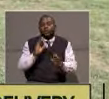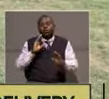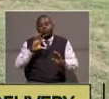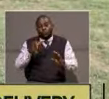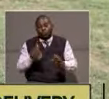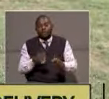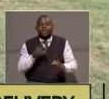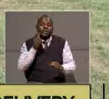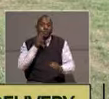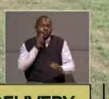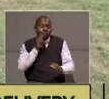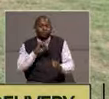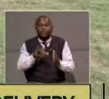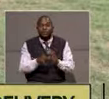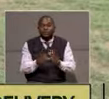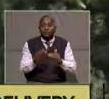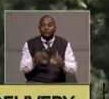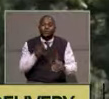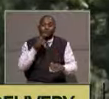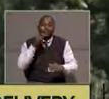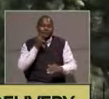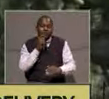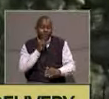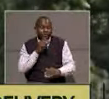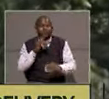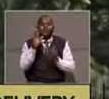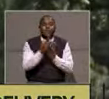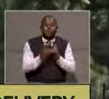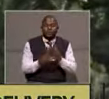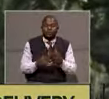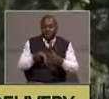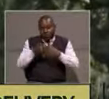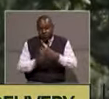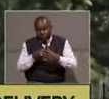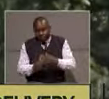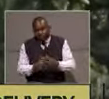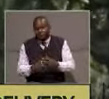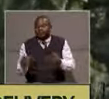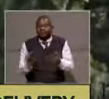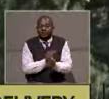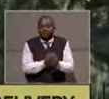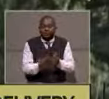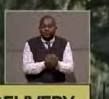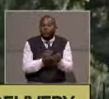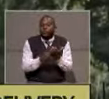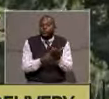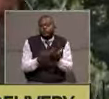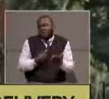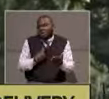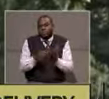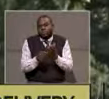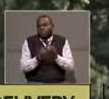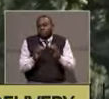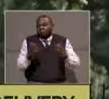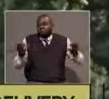the Teso affairs is for all of Teso districts. So long as you repair for the damages you are going to use the vehicle, we have no problem. Be